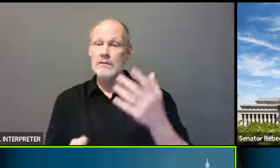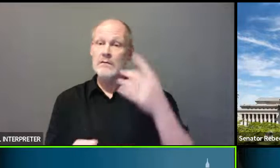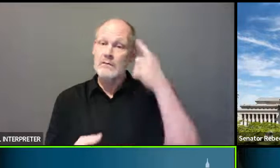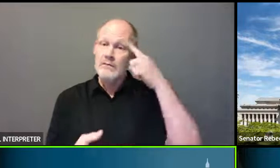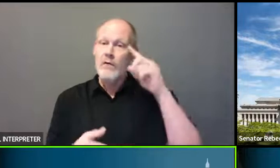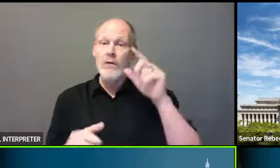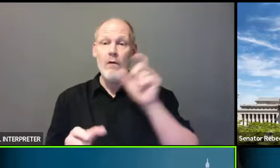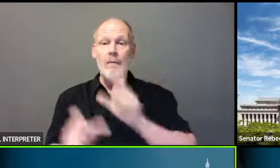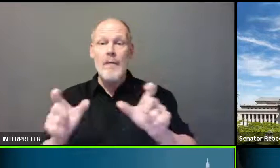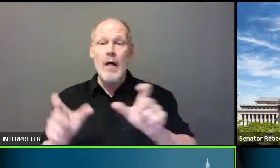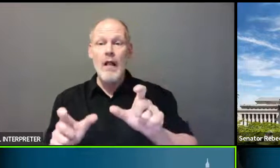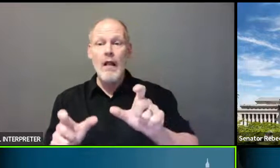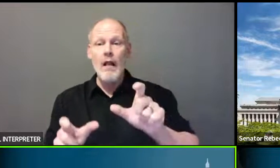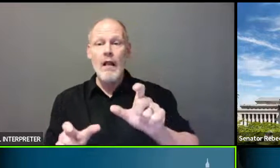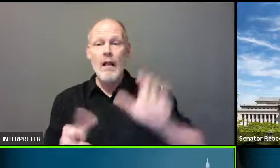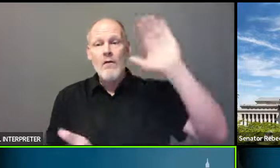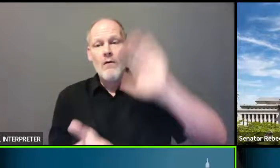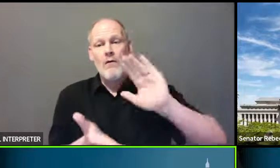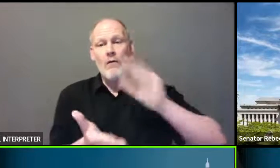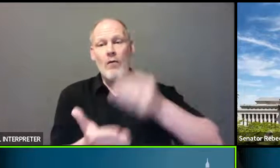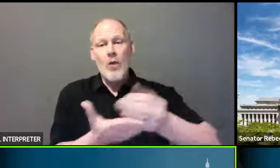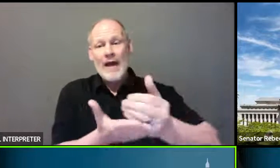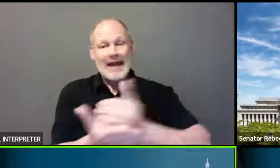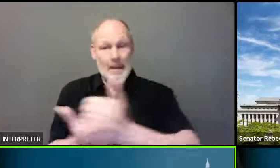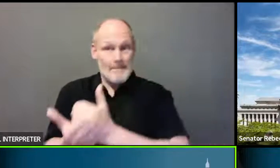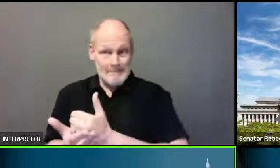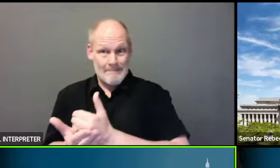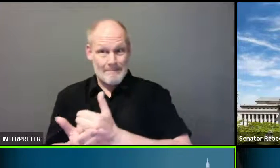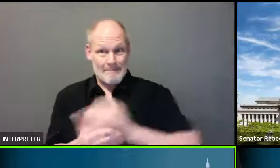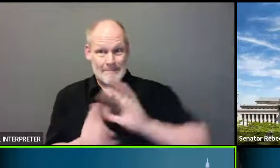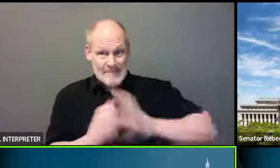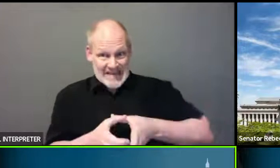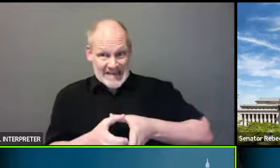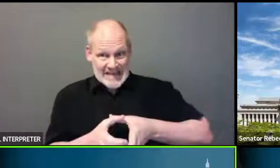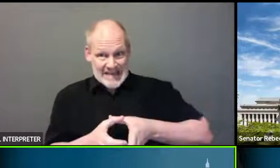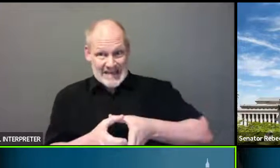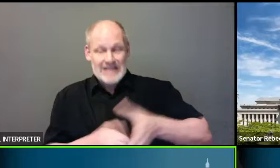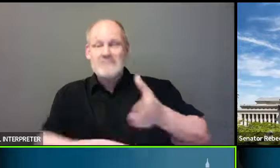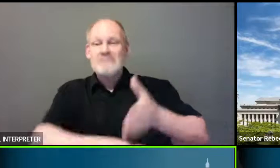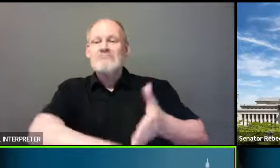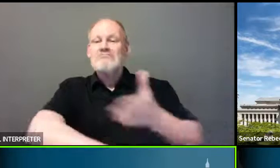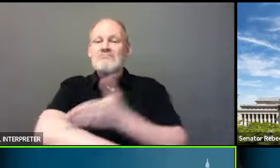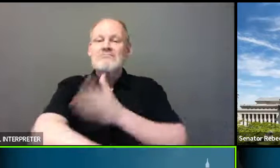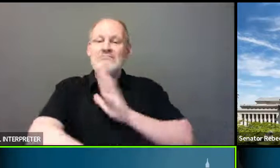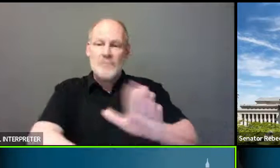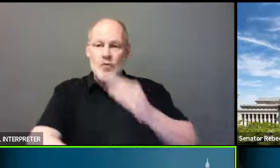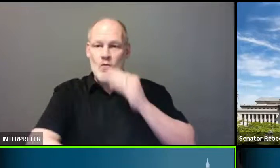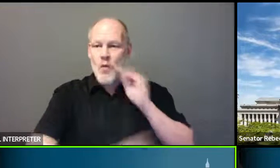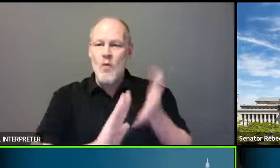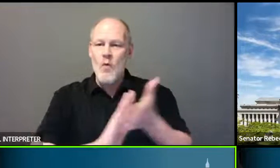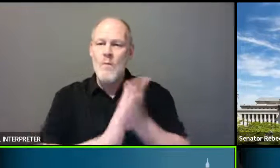low-income persons to also create energy efficient homes.